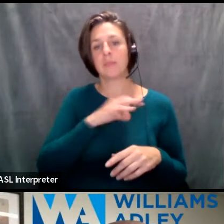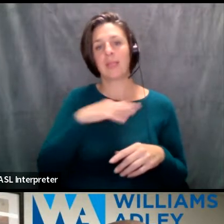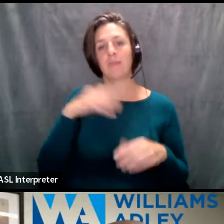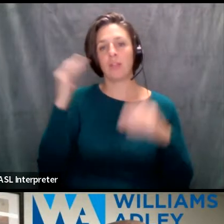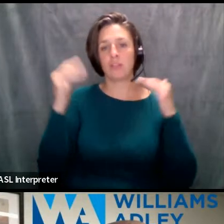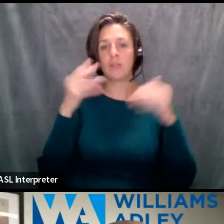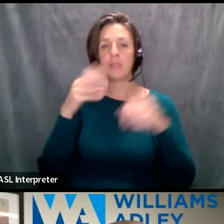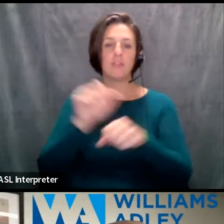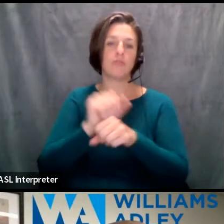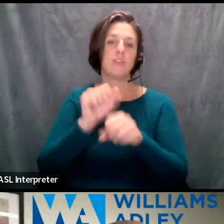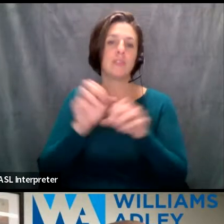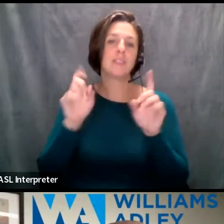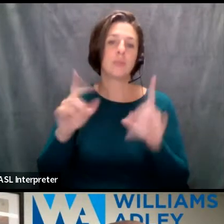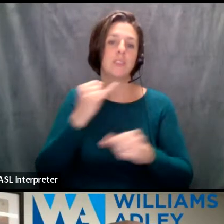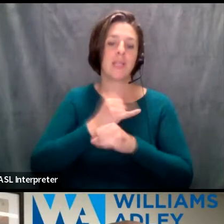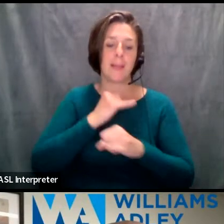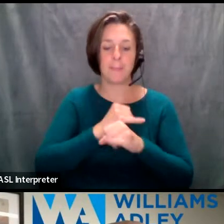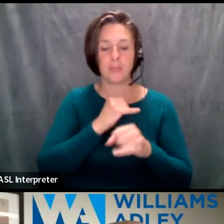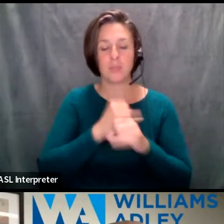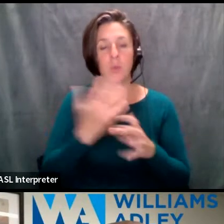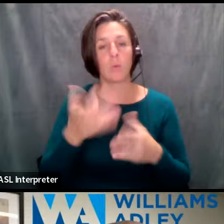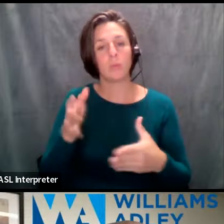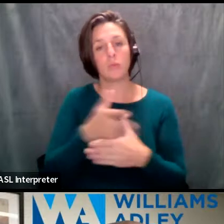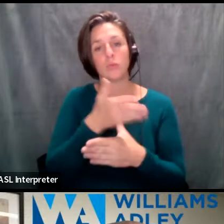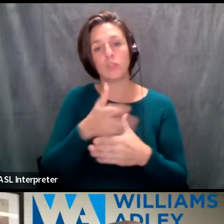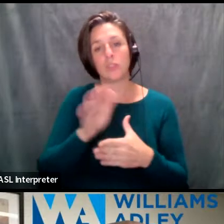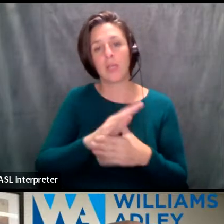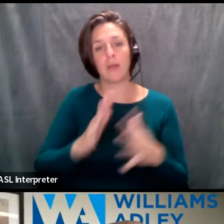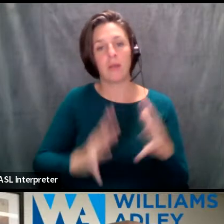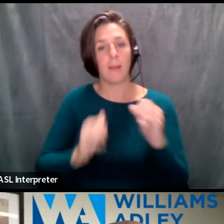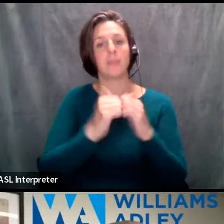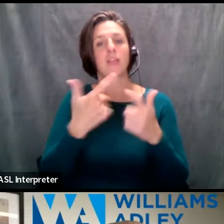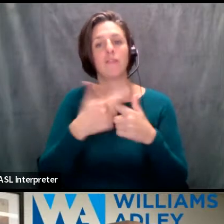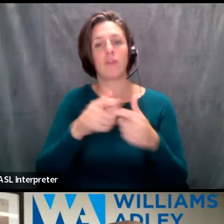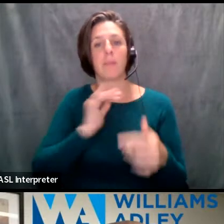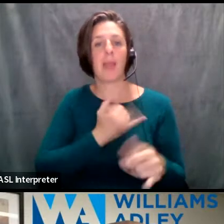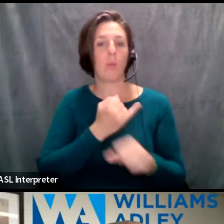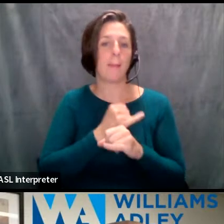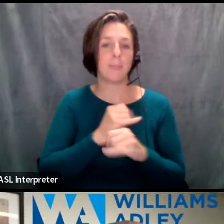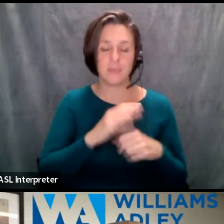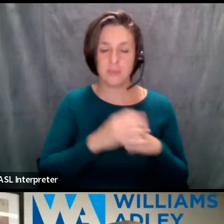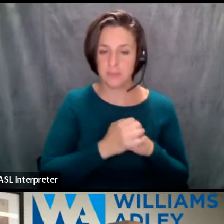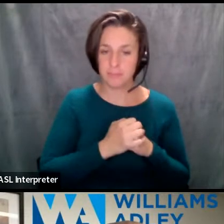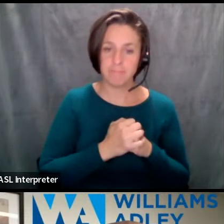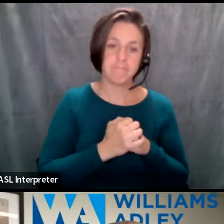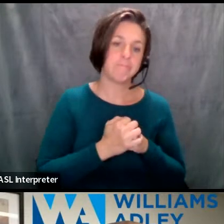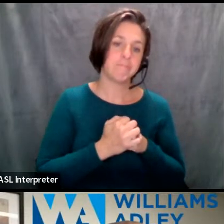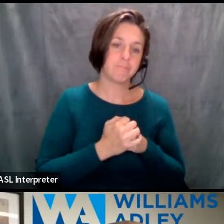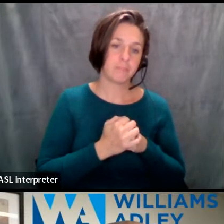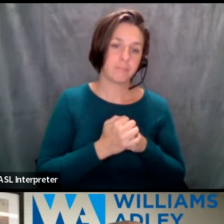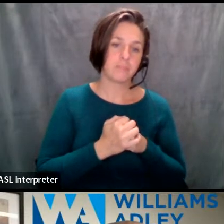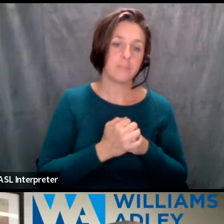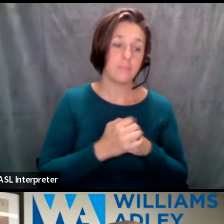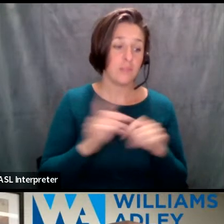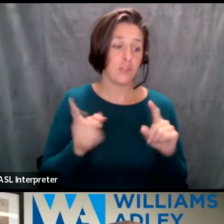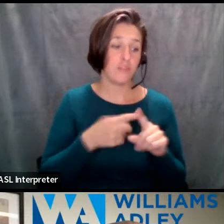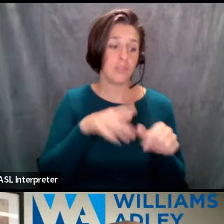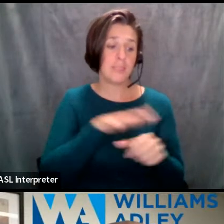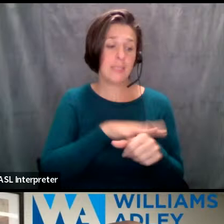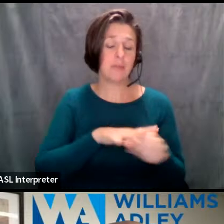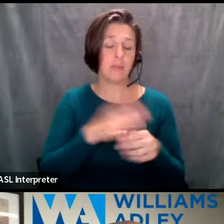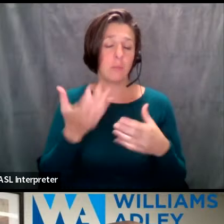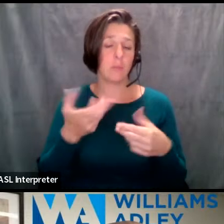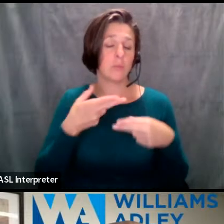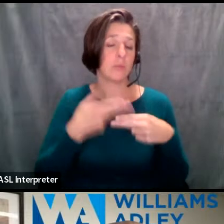Career Education Campus, want to share updates from our campus. And the first area that I want to